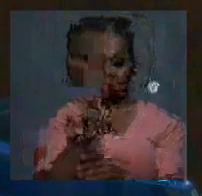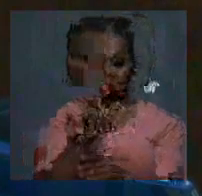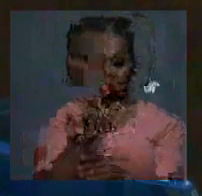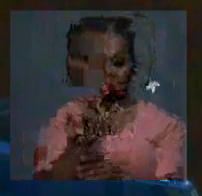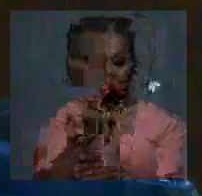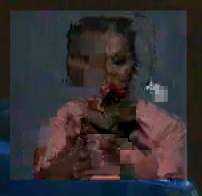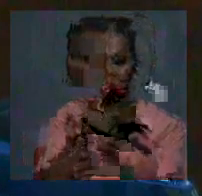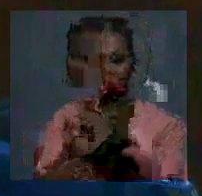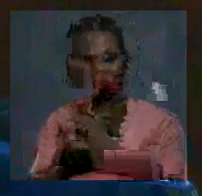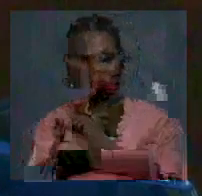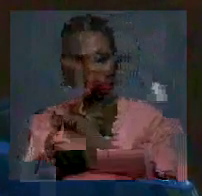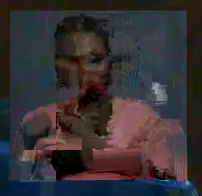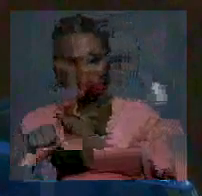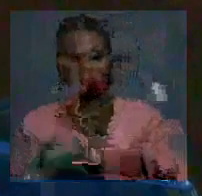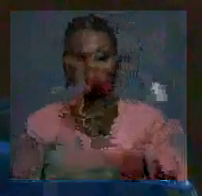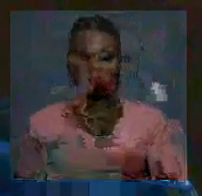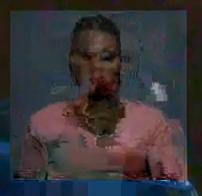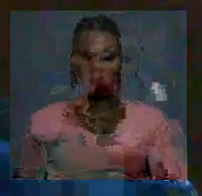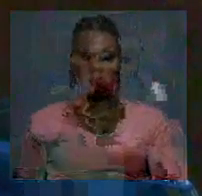it is.